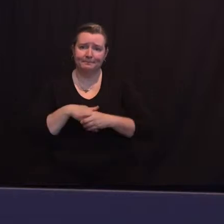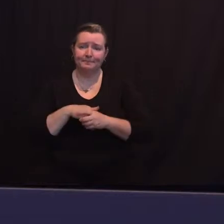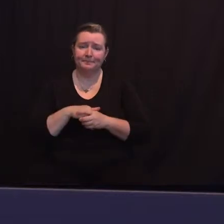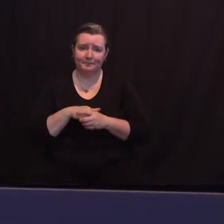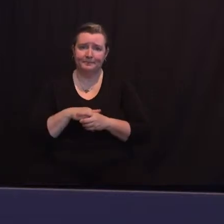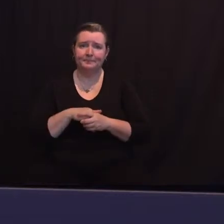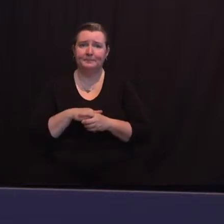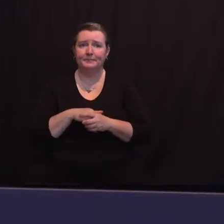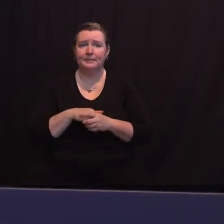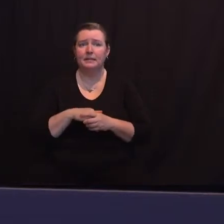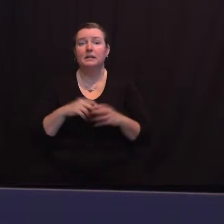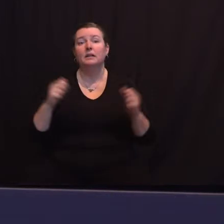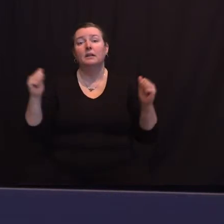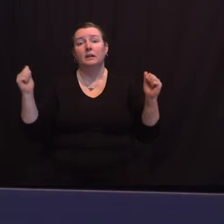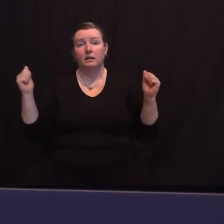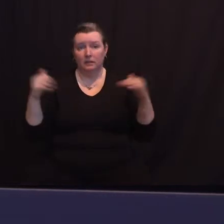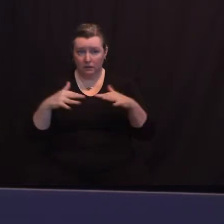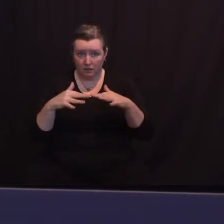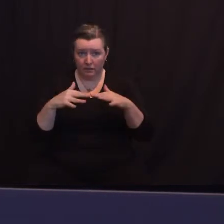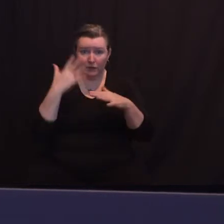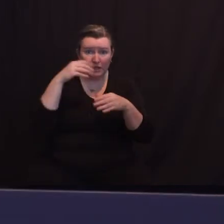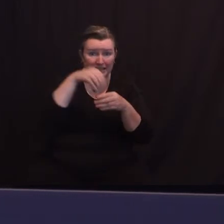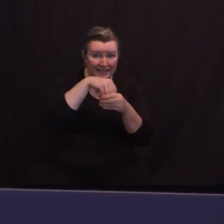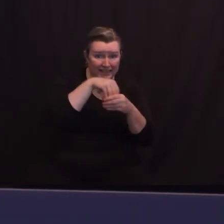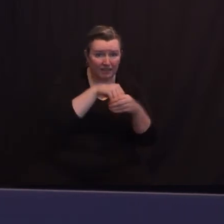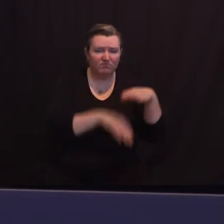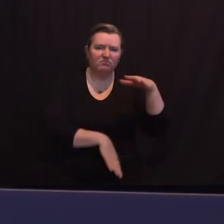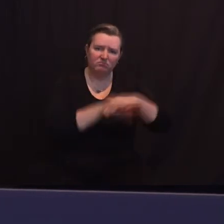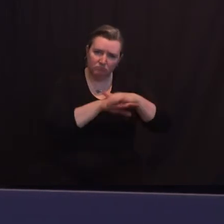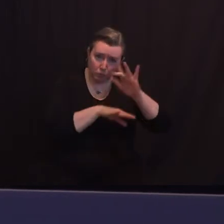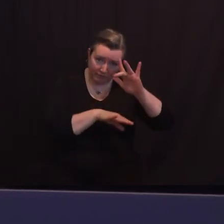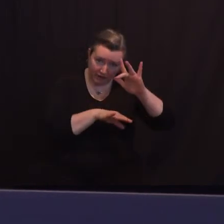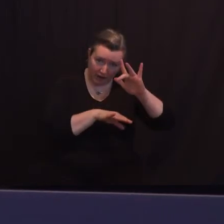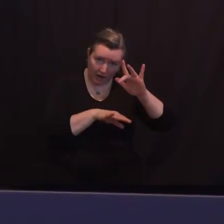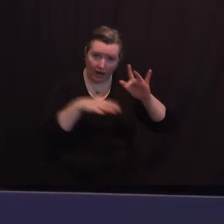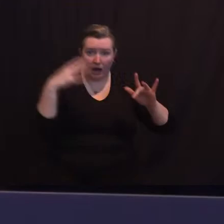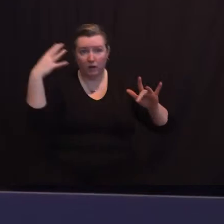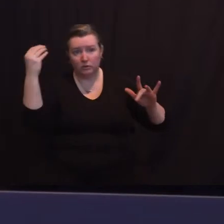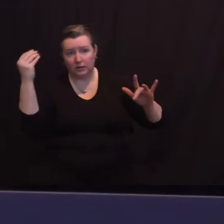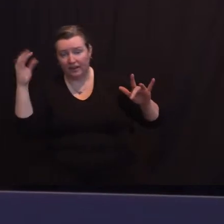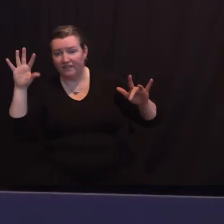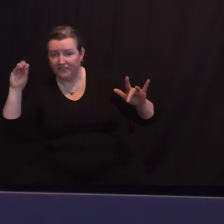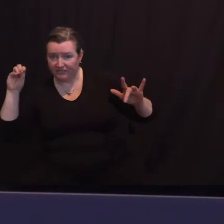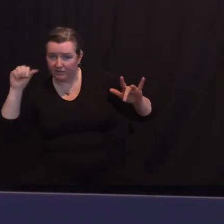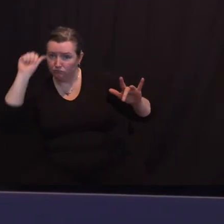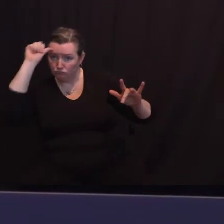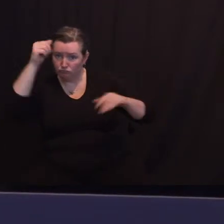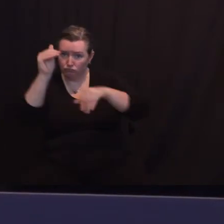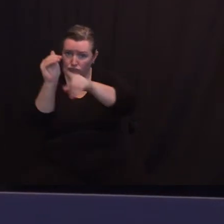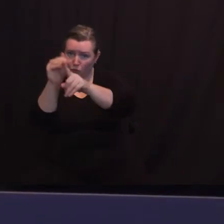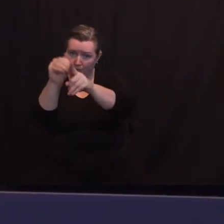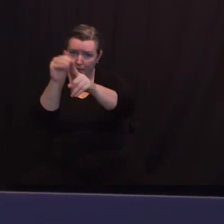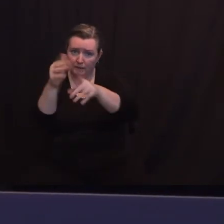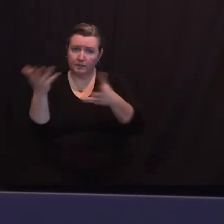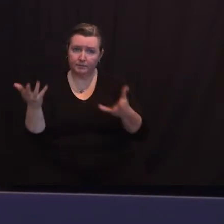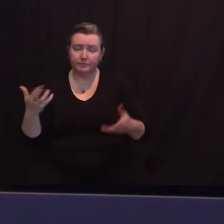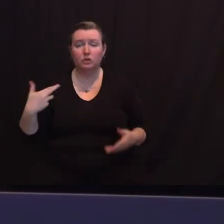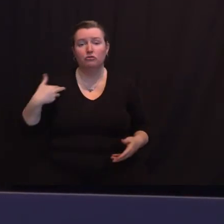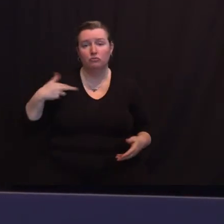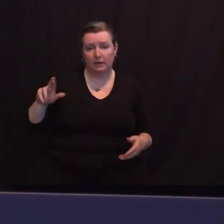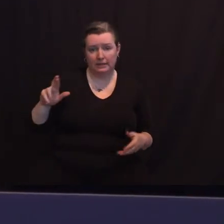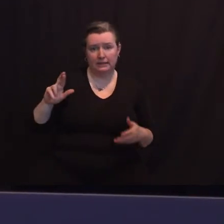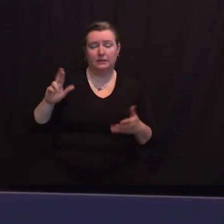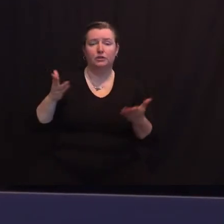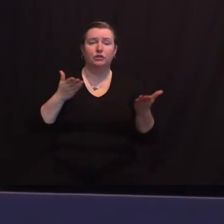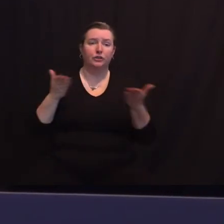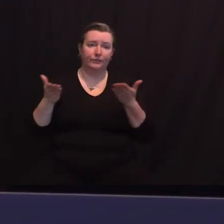at 25 individuals indoors and 50 individuals outdoors. Indoor gatherings for religious services must be limited to